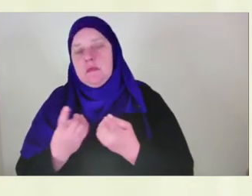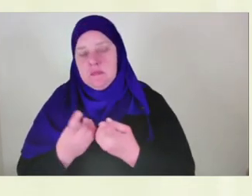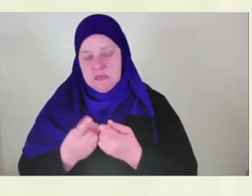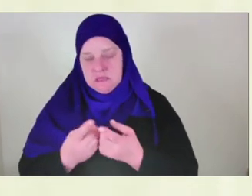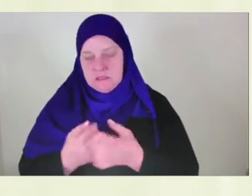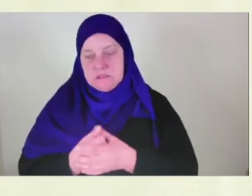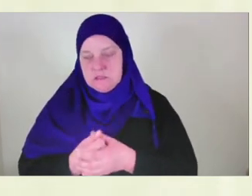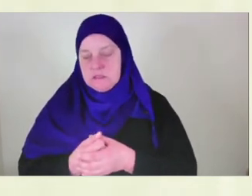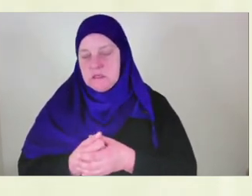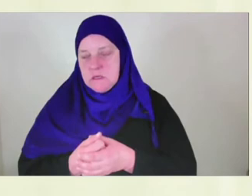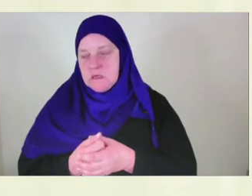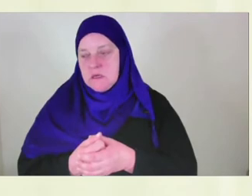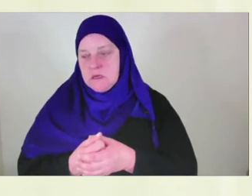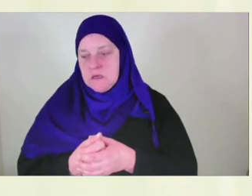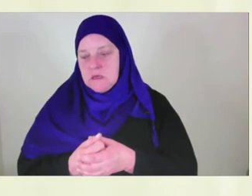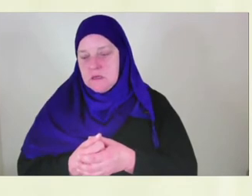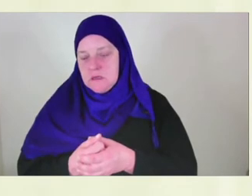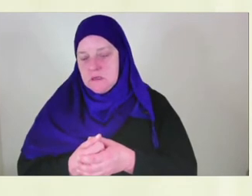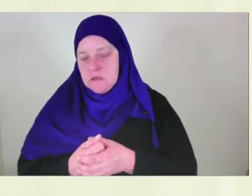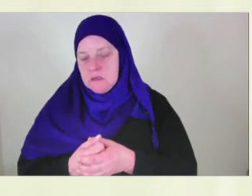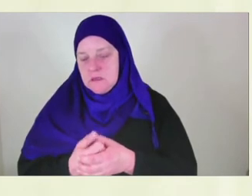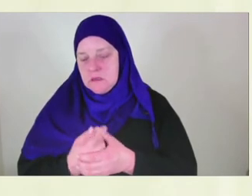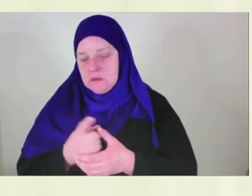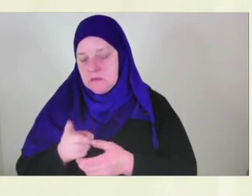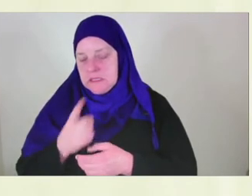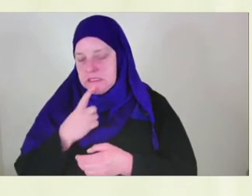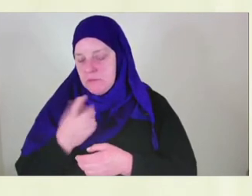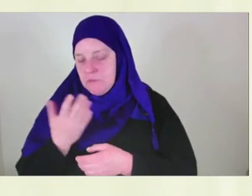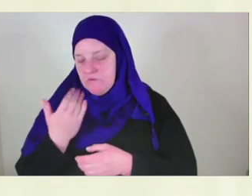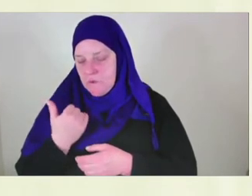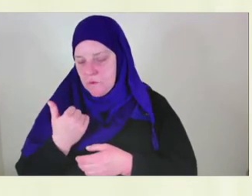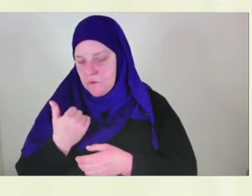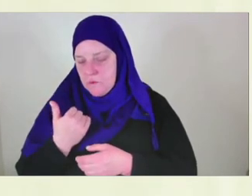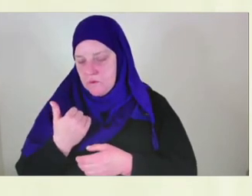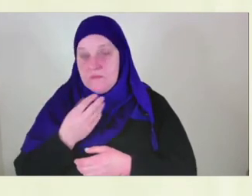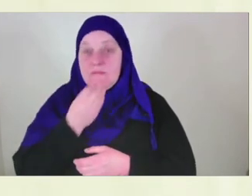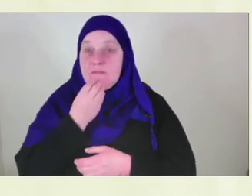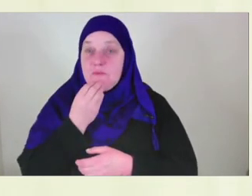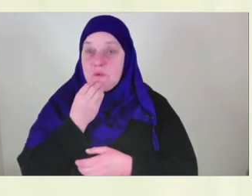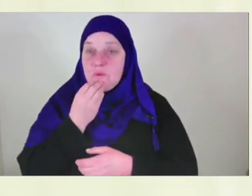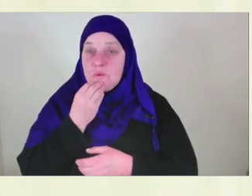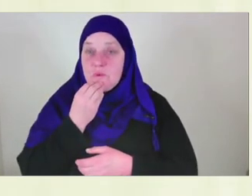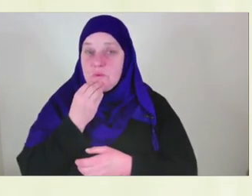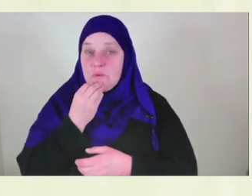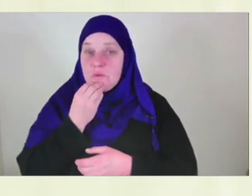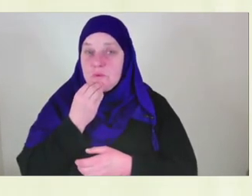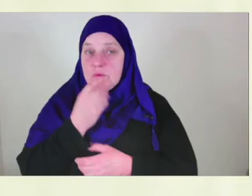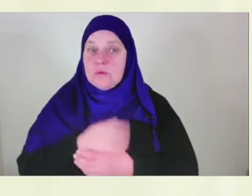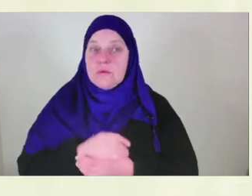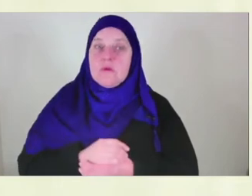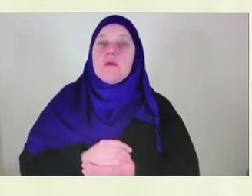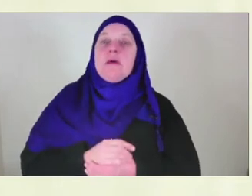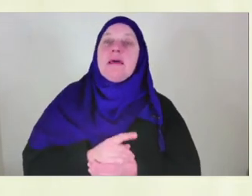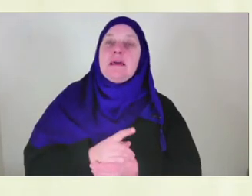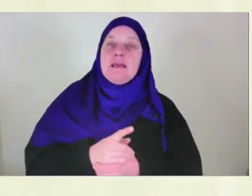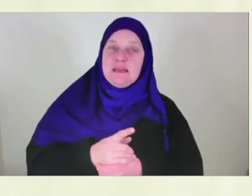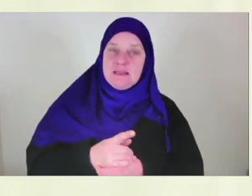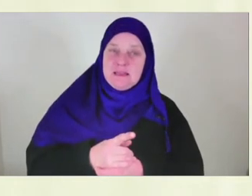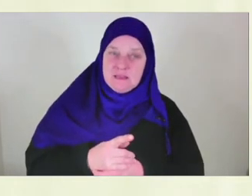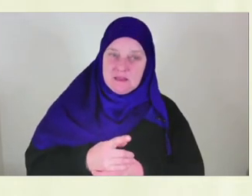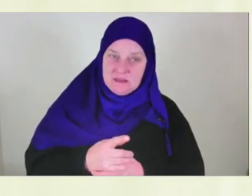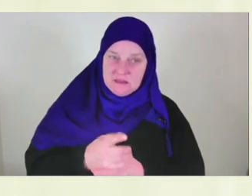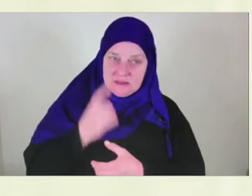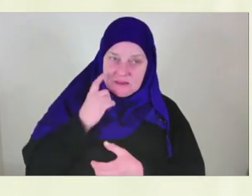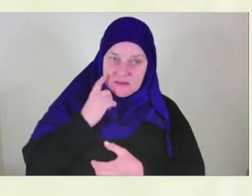that he mentioned, like food and all that. I'll give you a trick. See all that stuff? Buy it